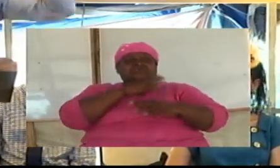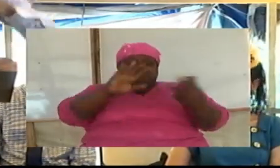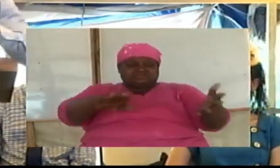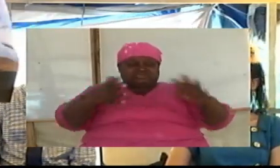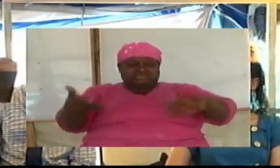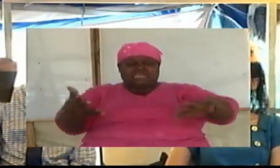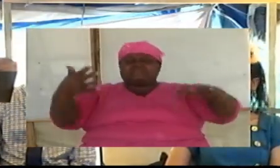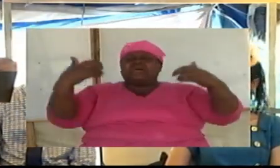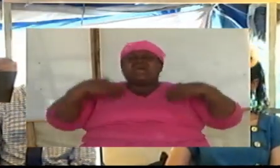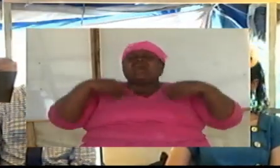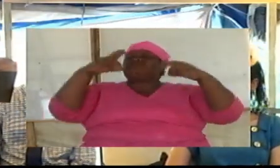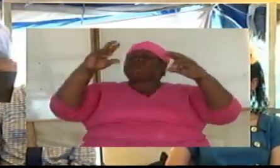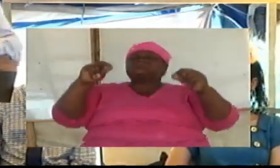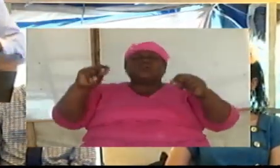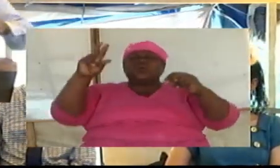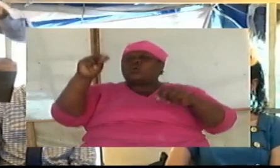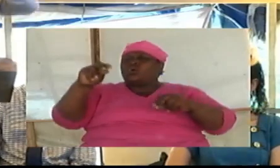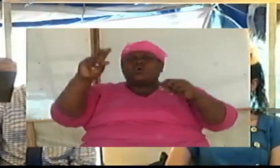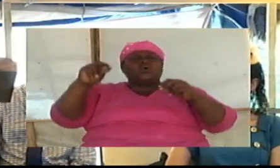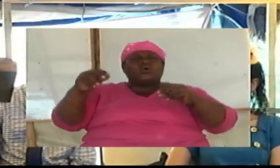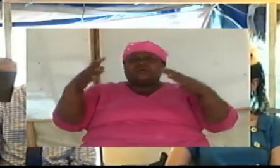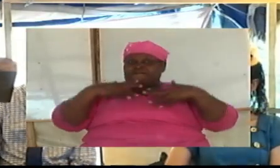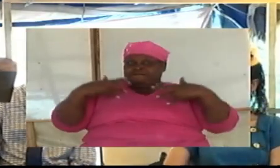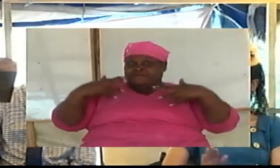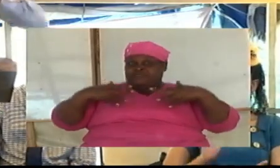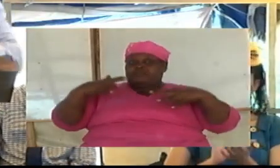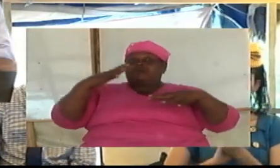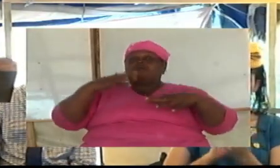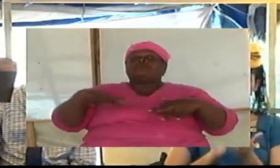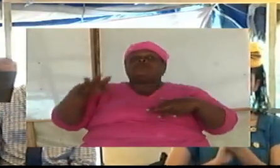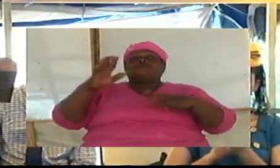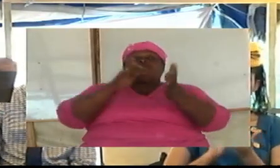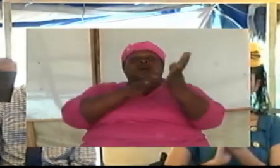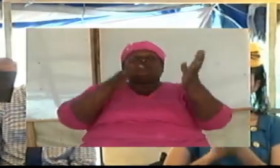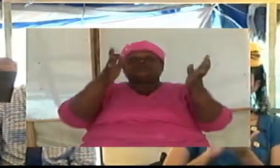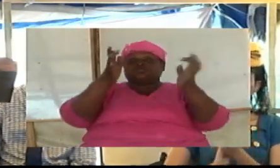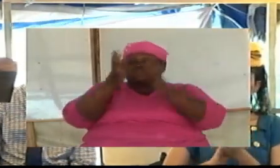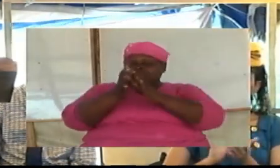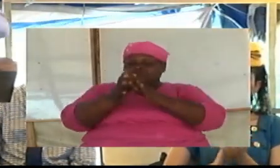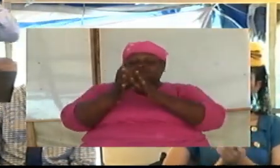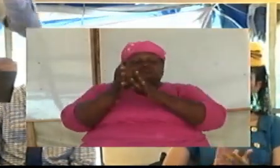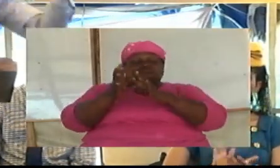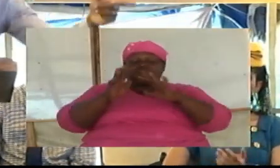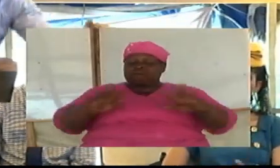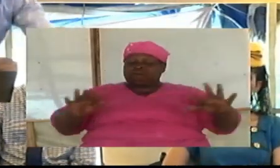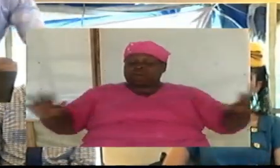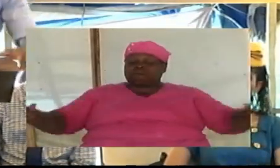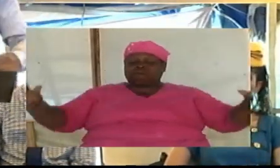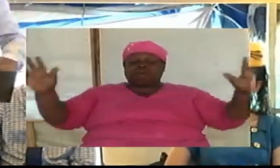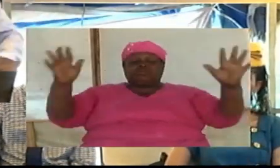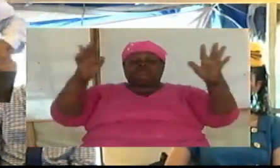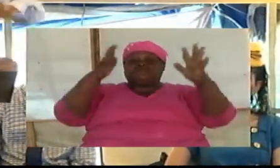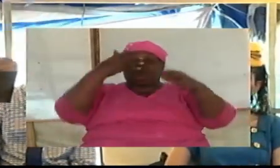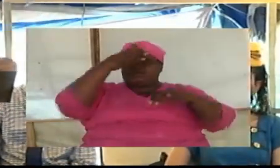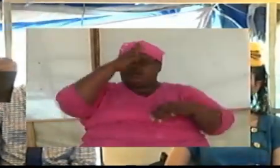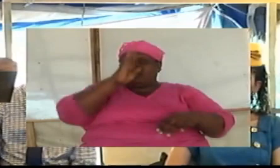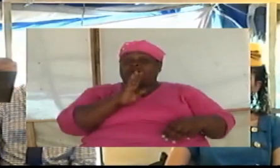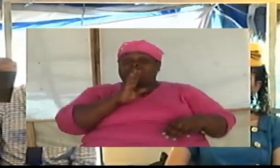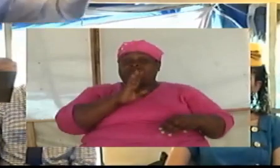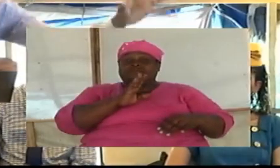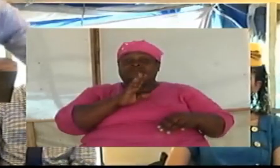blood bought one. Hallelujah. Oh, glory. Hallelujah. To the Lamb. Hallelujah. We